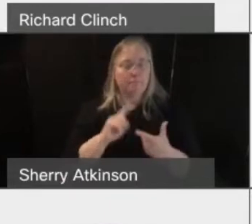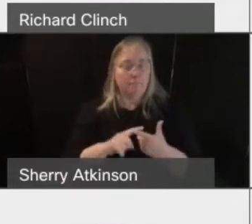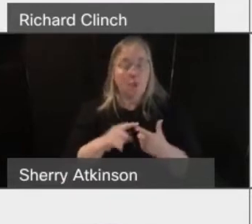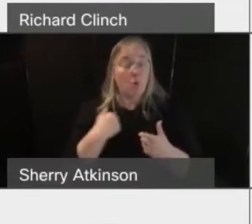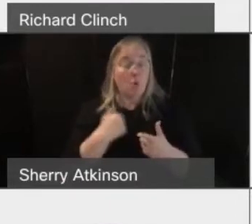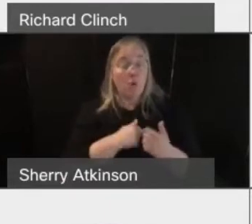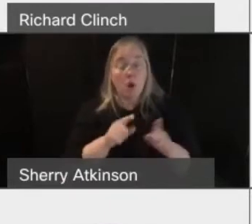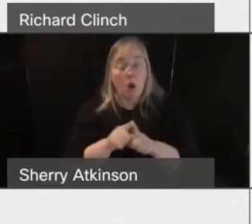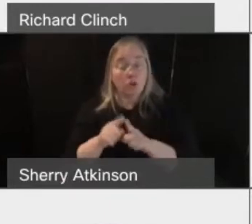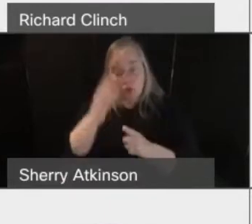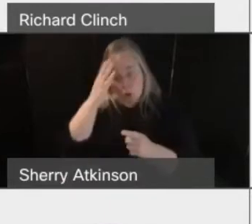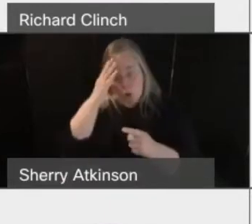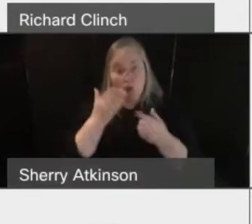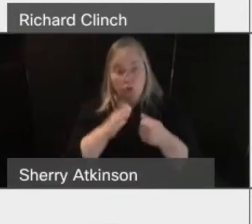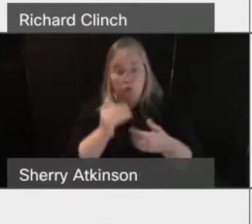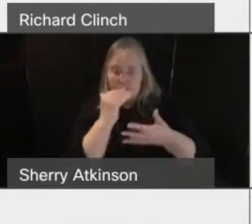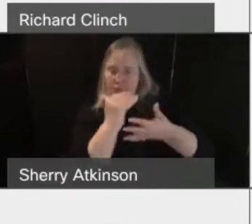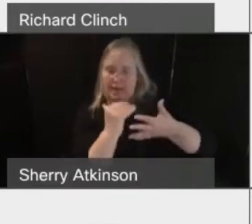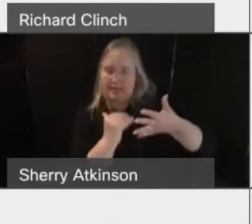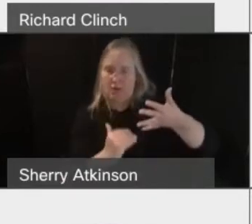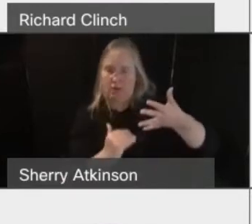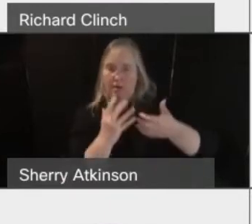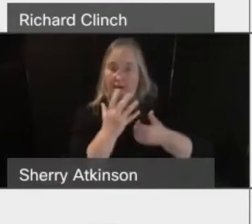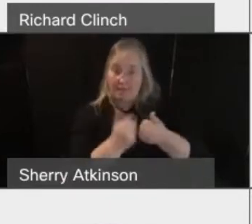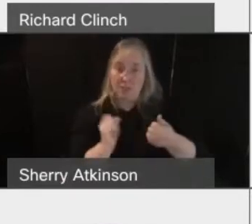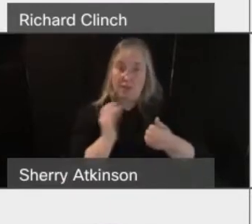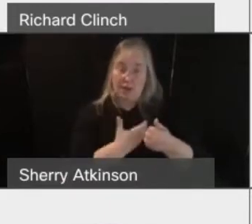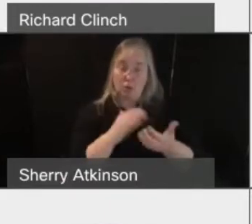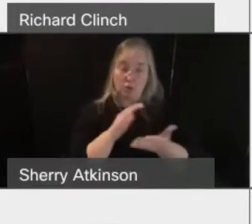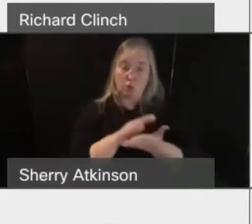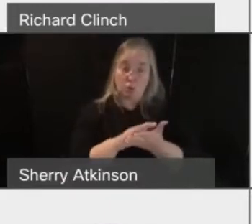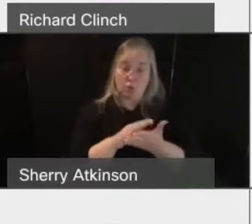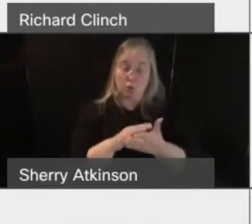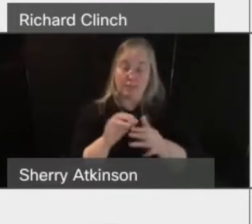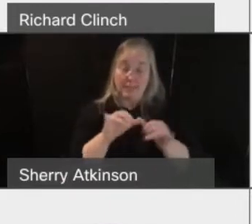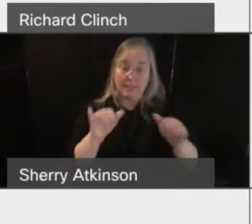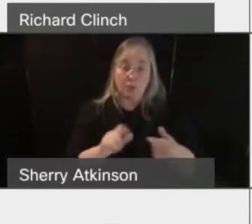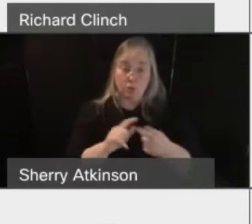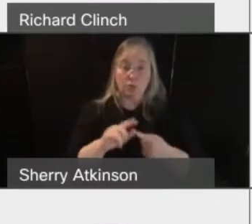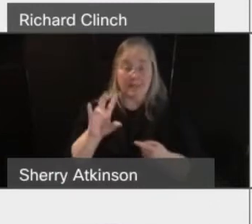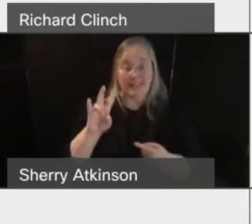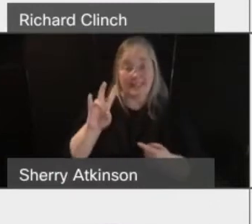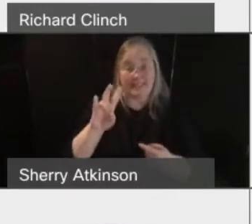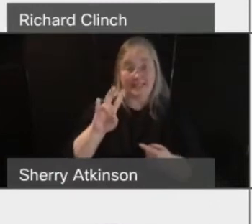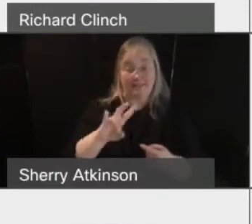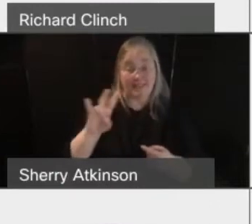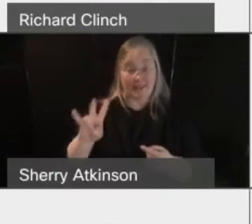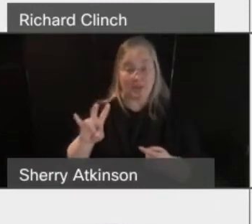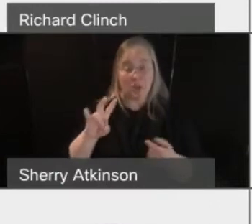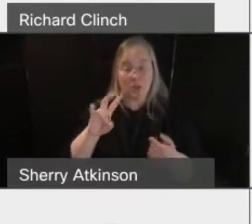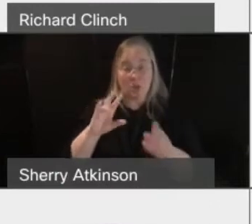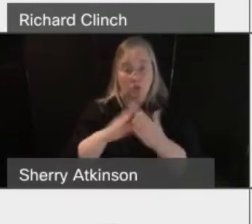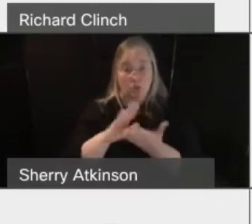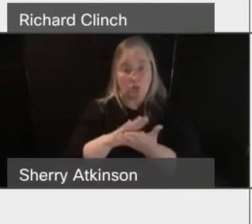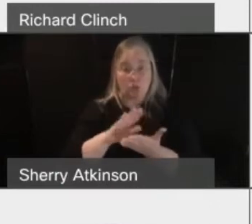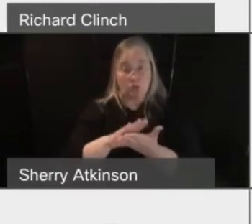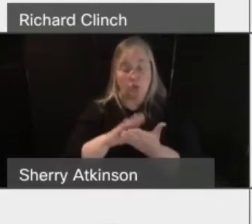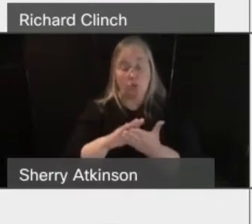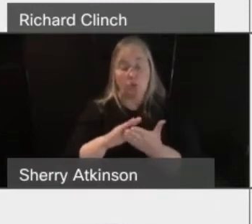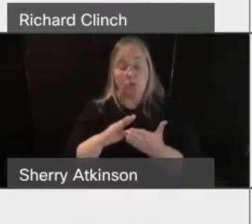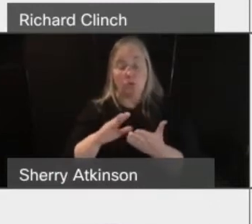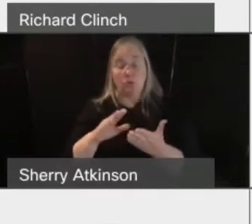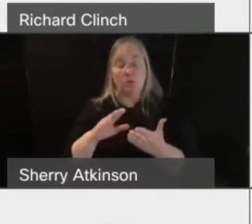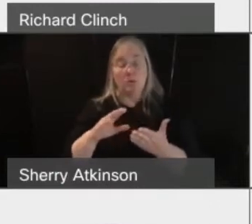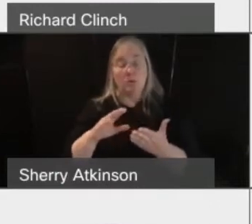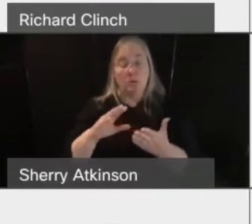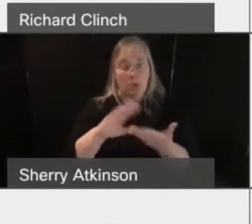the breaking down of each one of our school system into the 70 school communities that my PPWs, my pupil personnel workers,